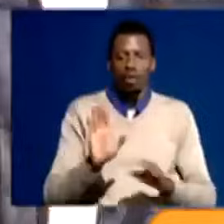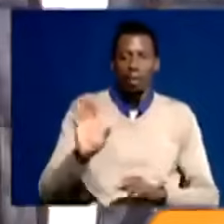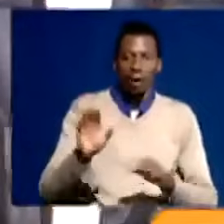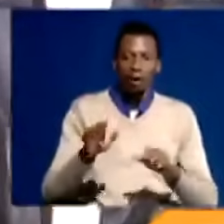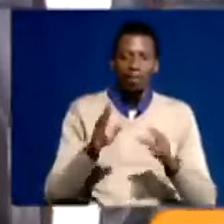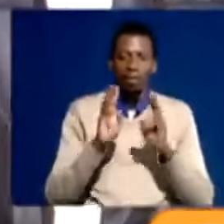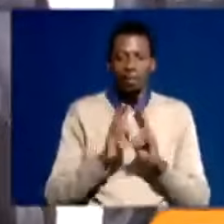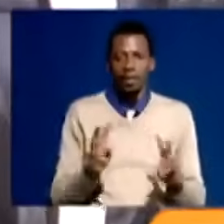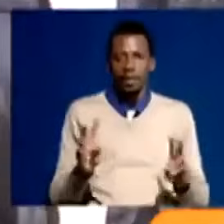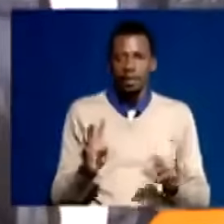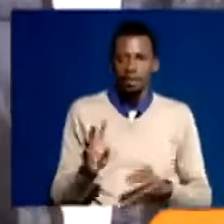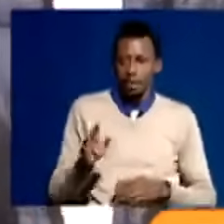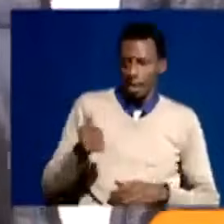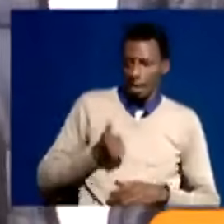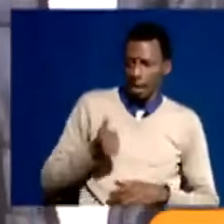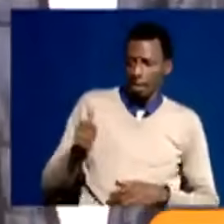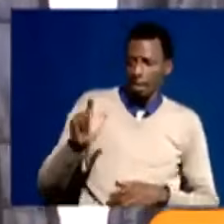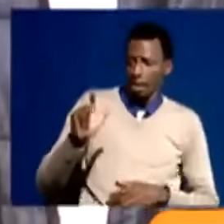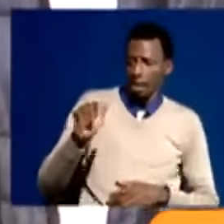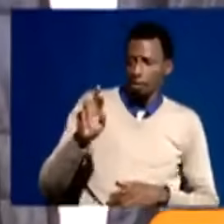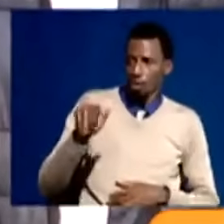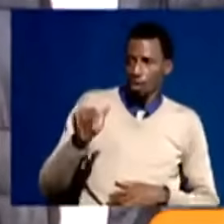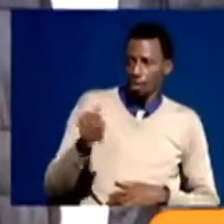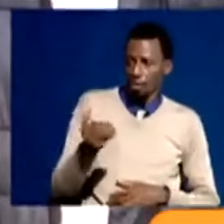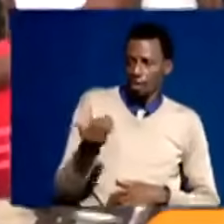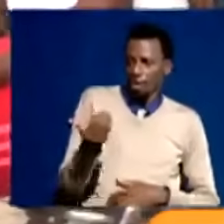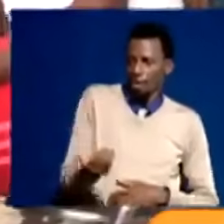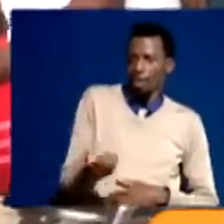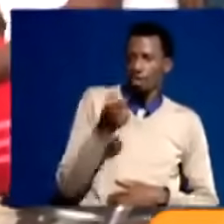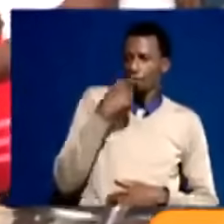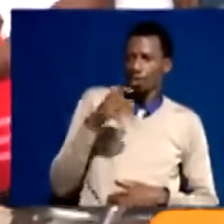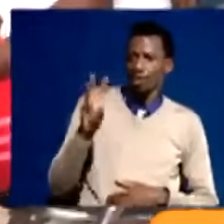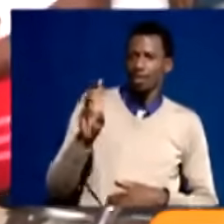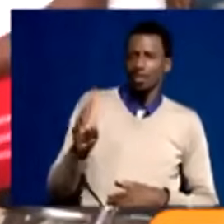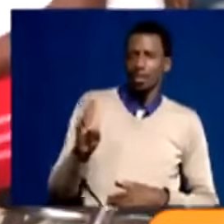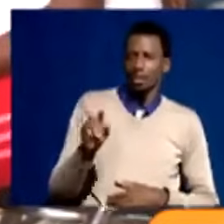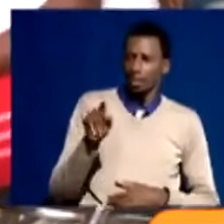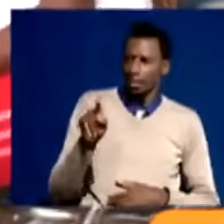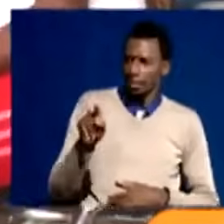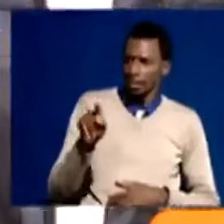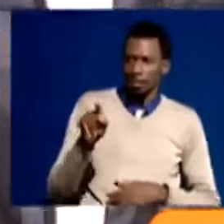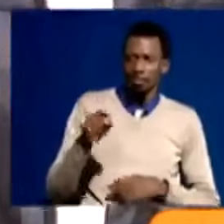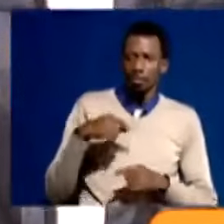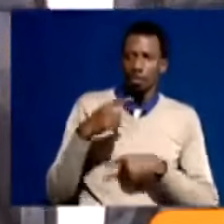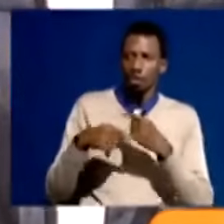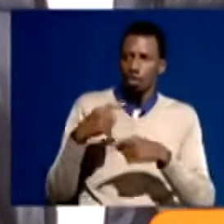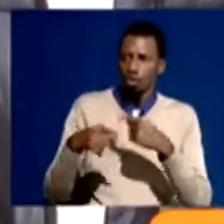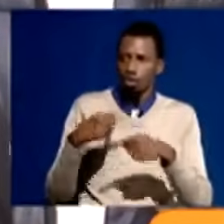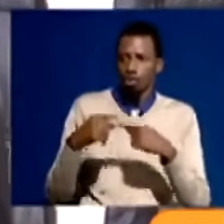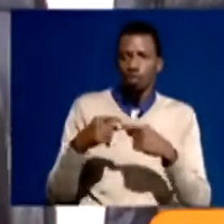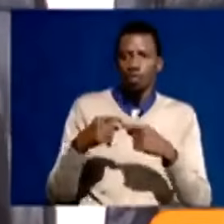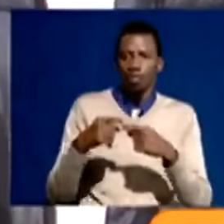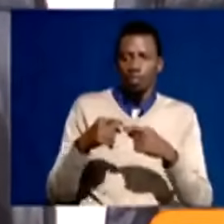place. Laura, being a young lady who is 31 years old, and she was still pursuing her doctor, a